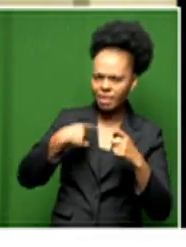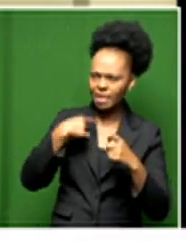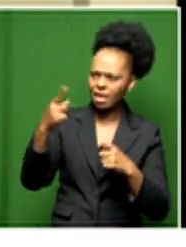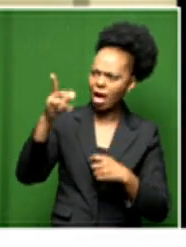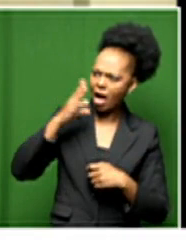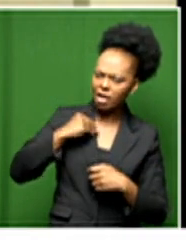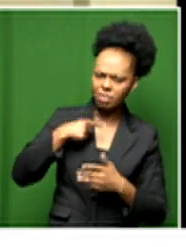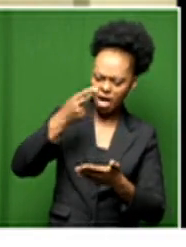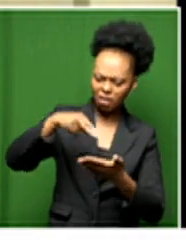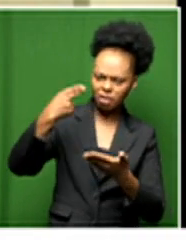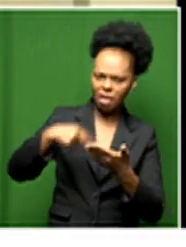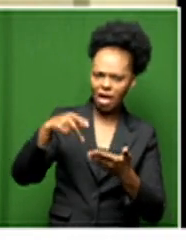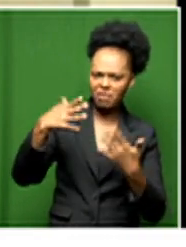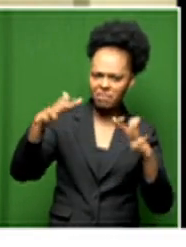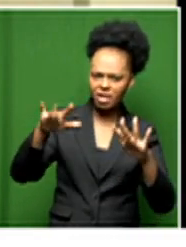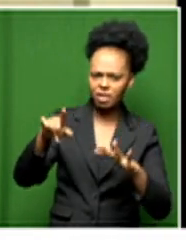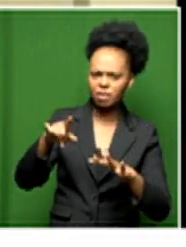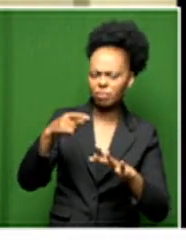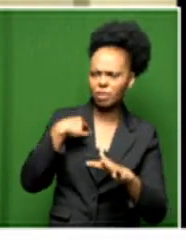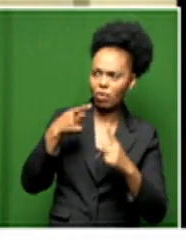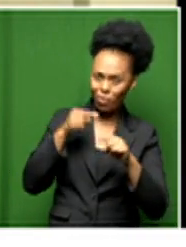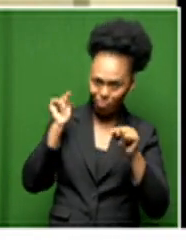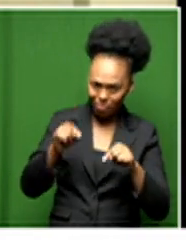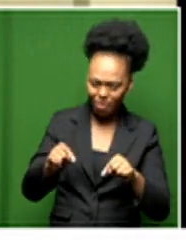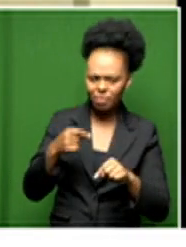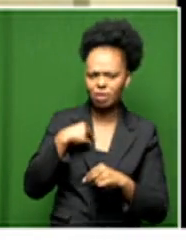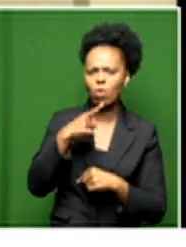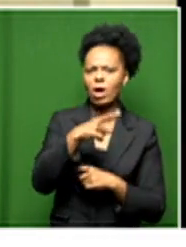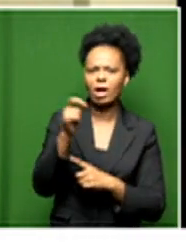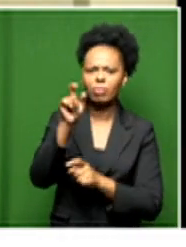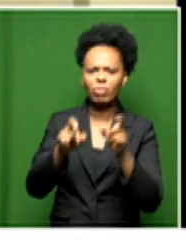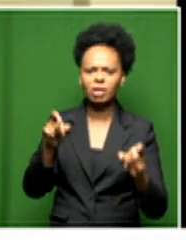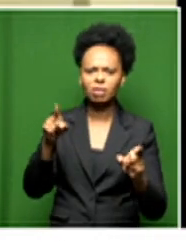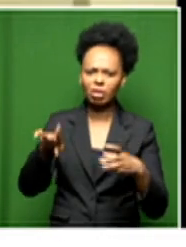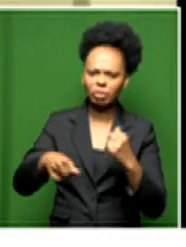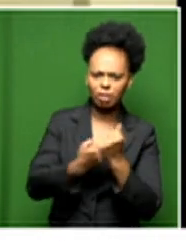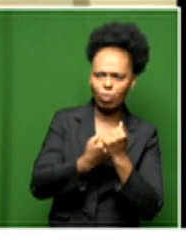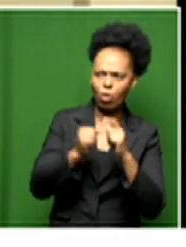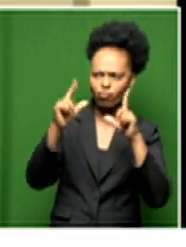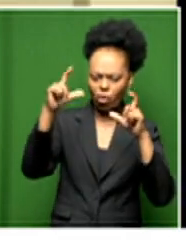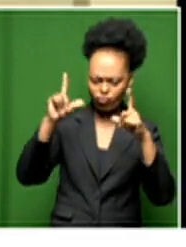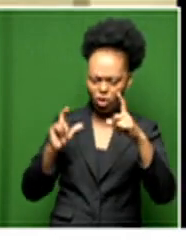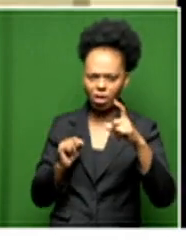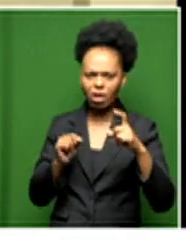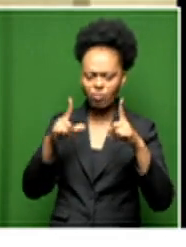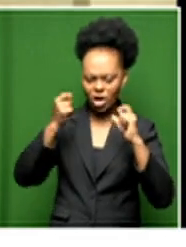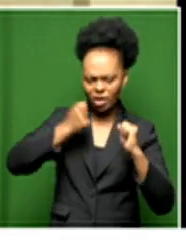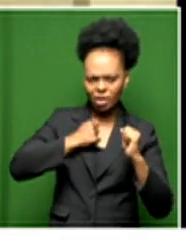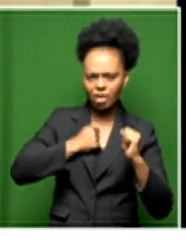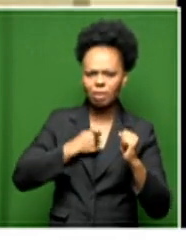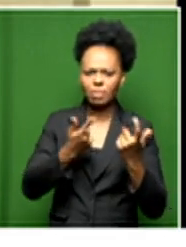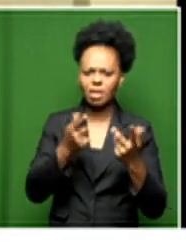I'd sold this photo. And there was a lot of us that day. It was like, 100 people. And so we found ourselves in